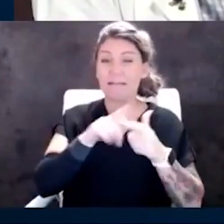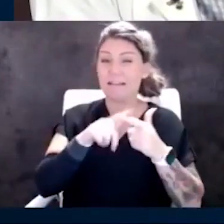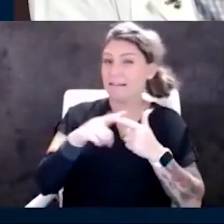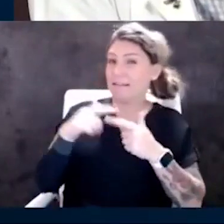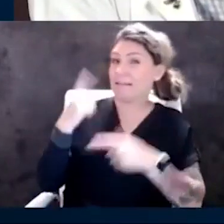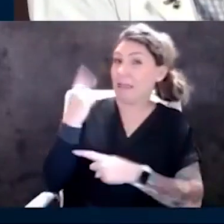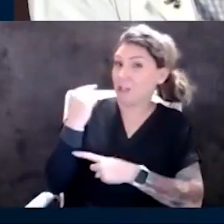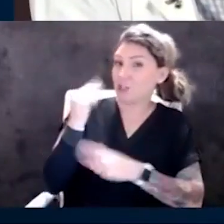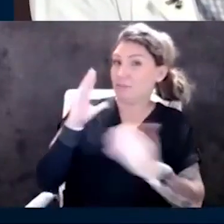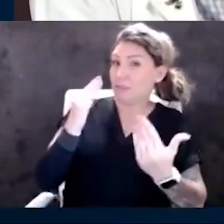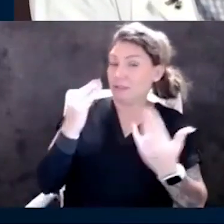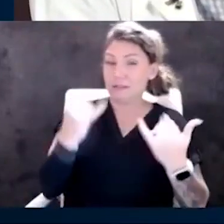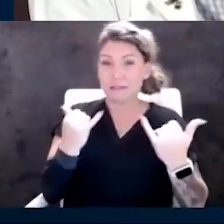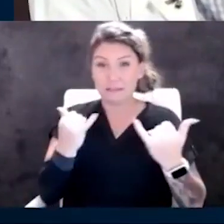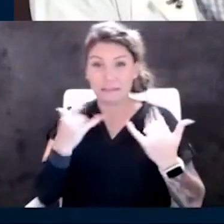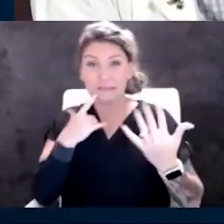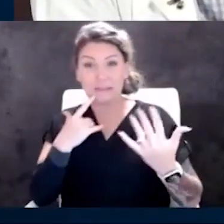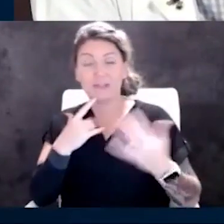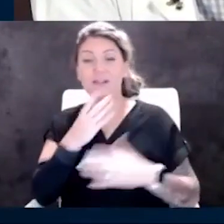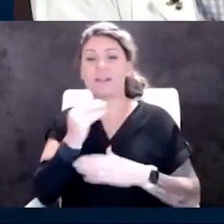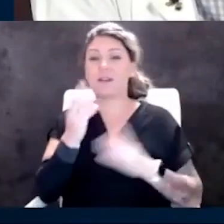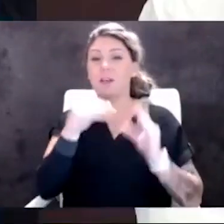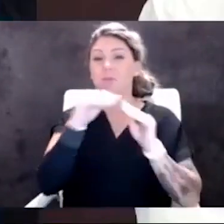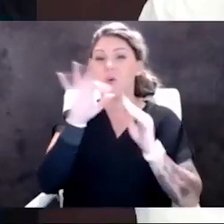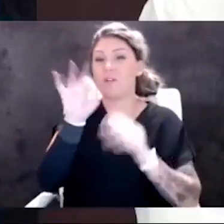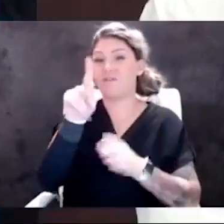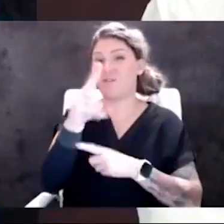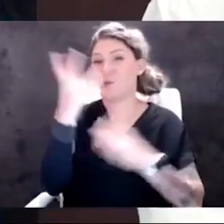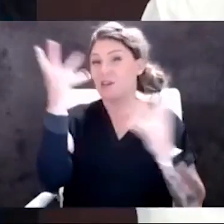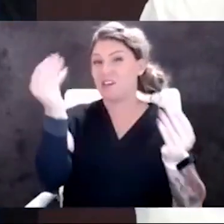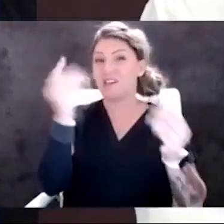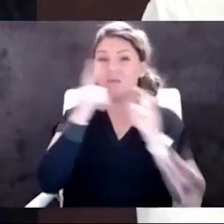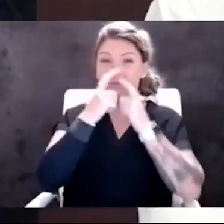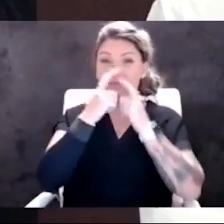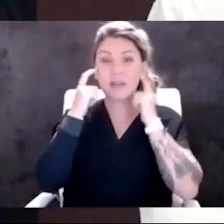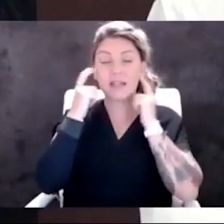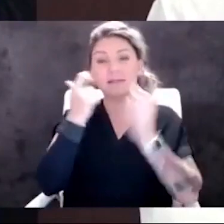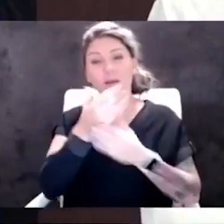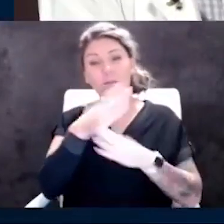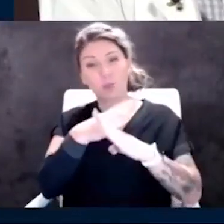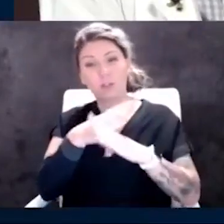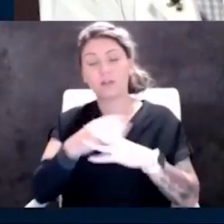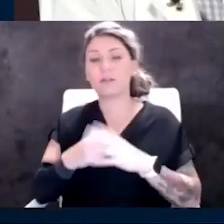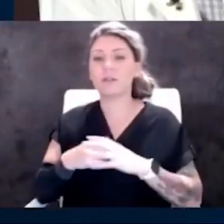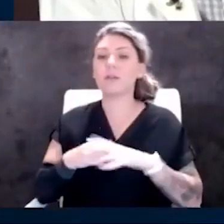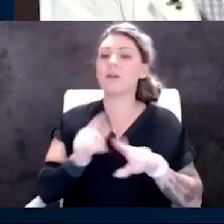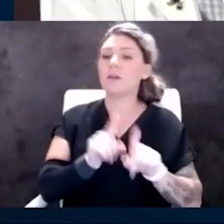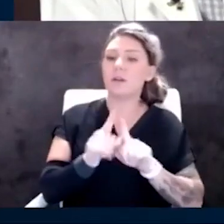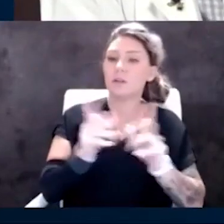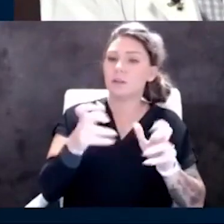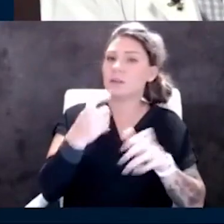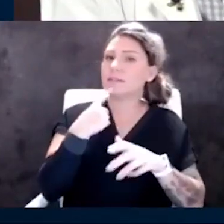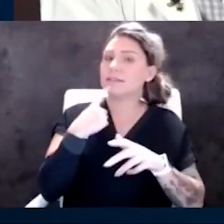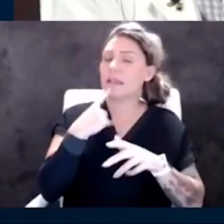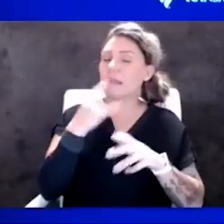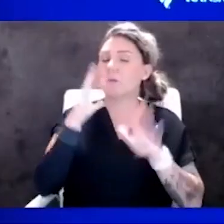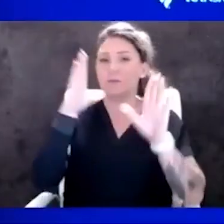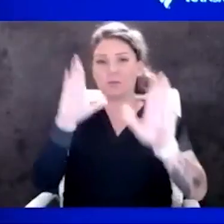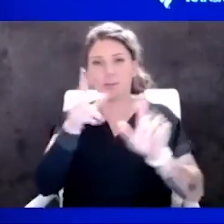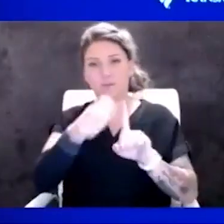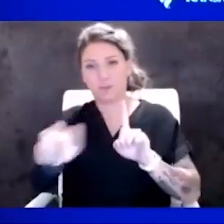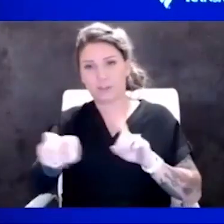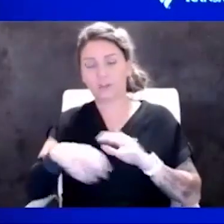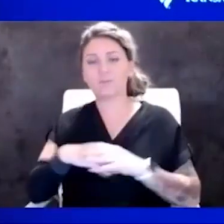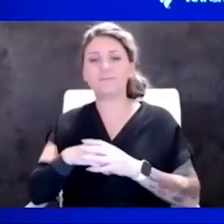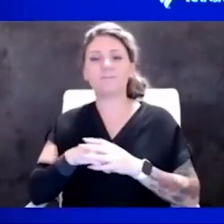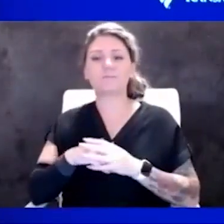We're already seeing more influenza out there, which masking is going to help protect. Yeah, and I would like to say too, that was a great segue. During the